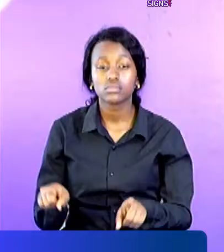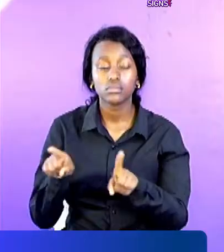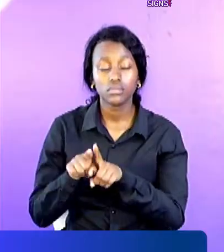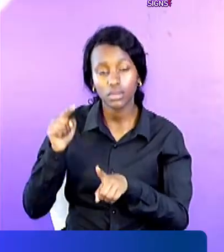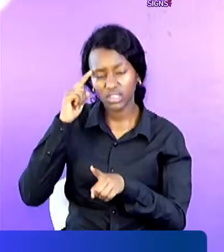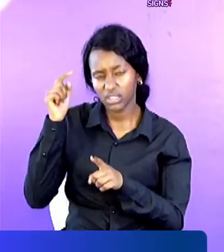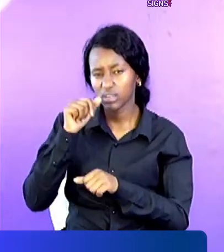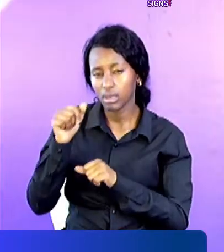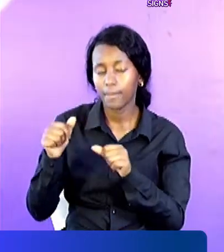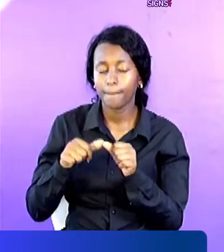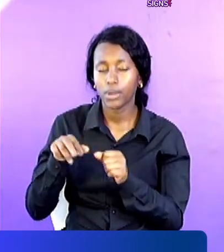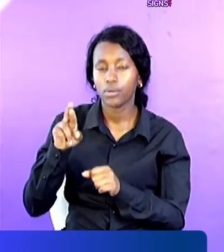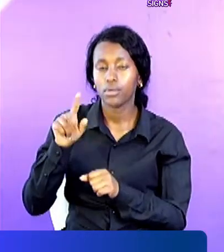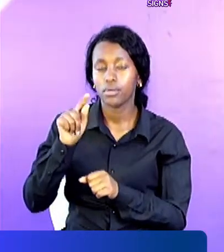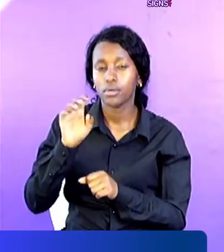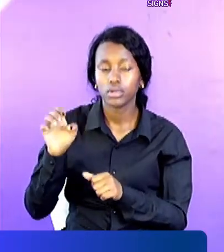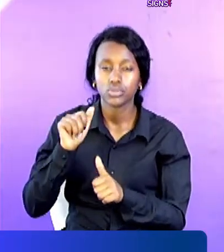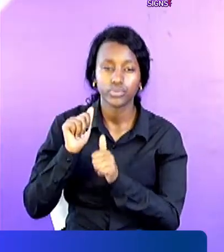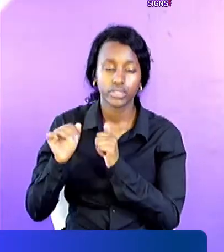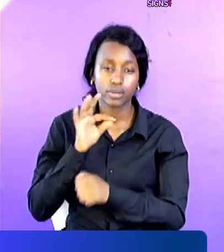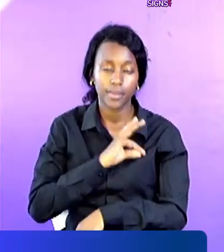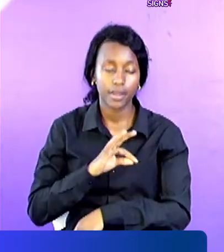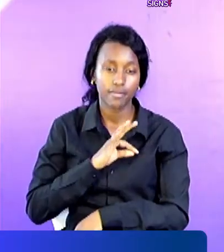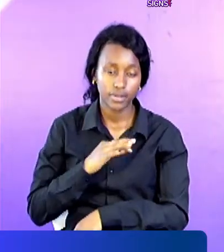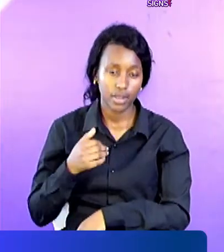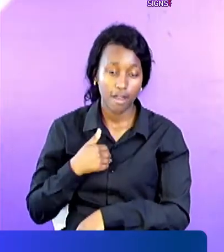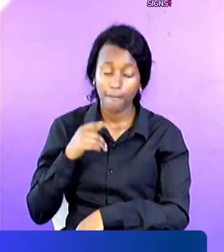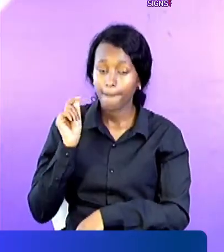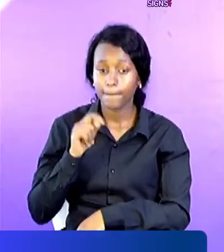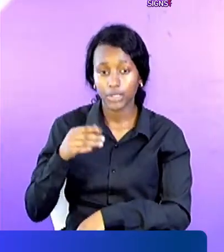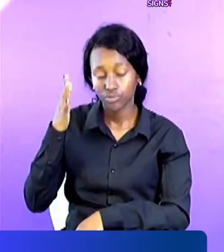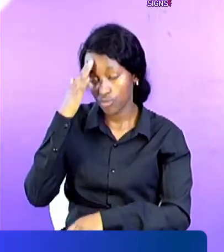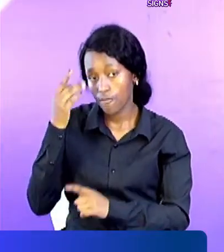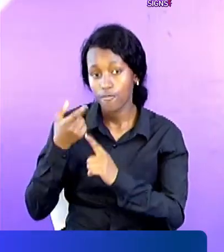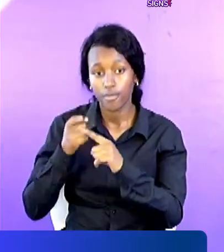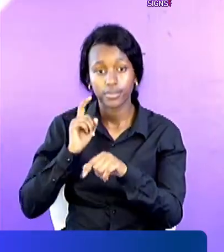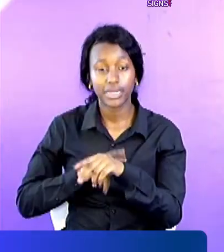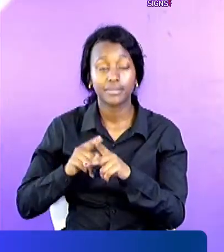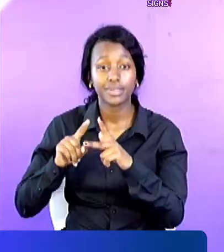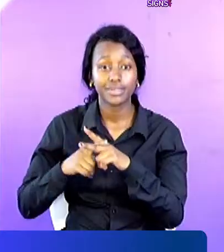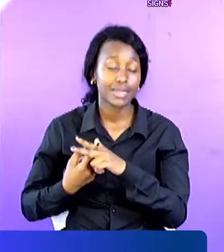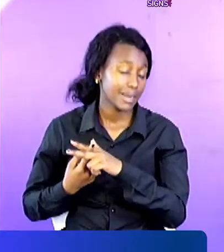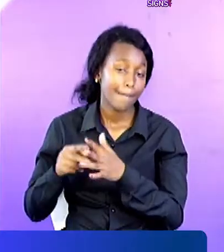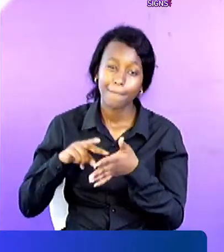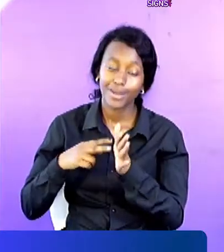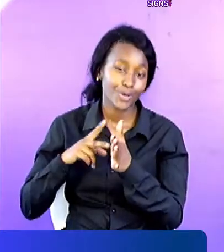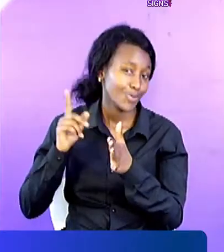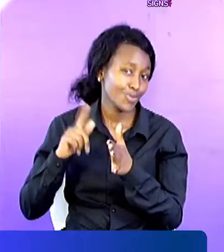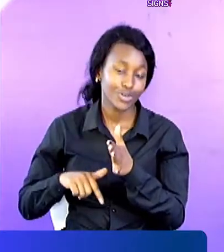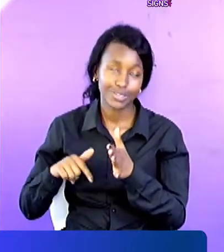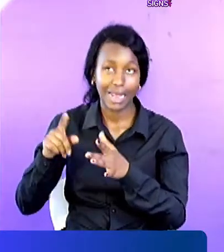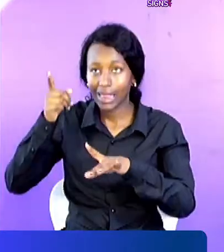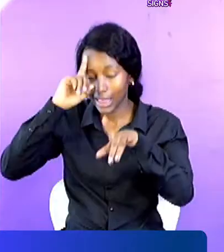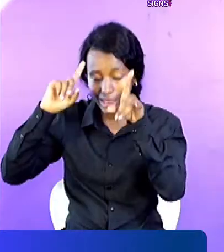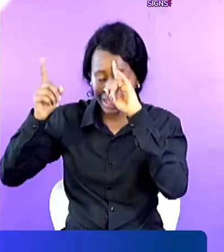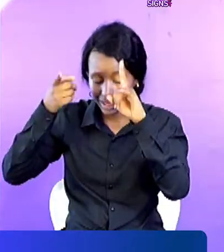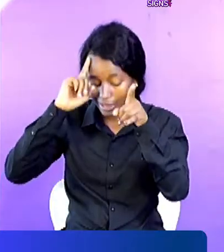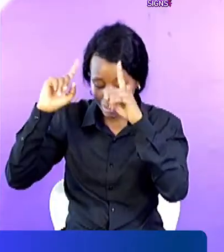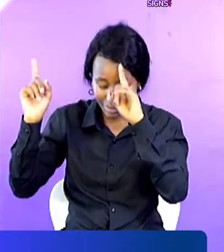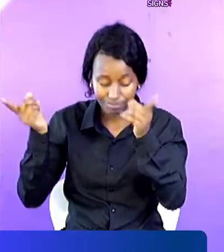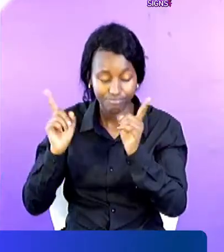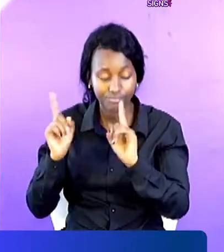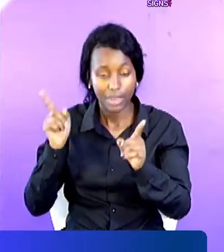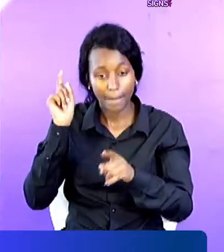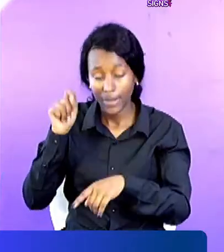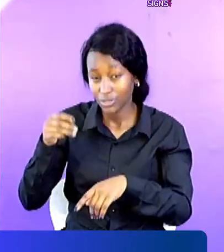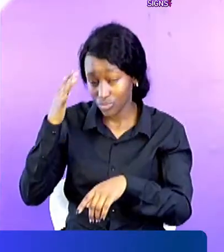which they're going to pay you that interest is known from the beginning. So here we're not predicting. Here we know exactly how much we are going to get. Yeah. And so who are you